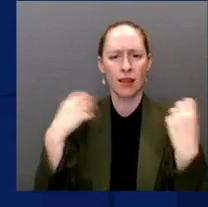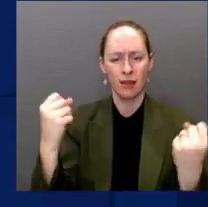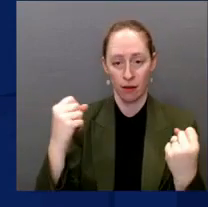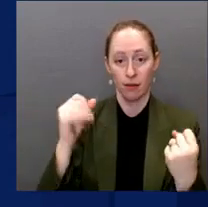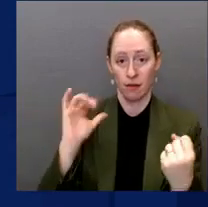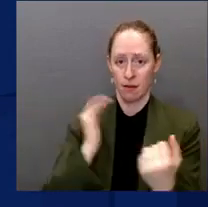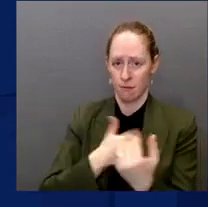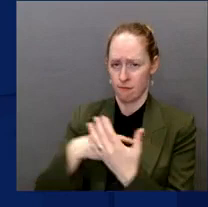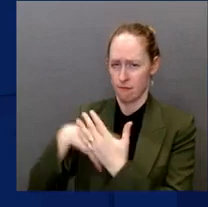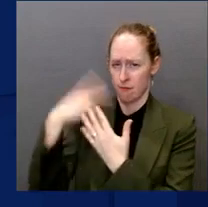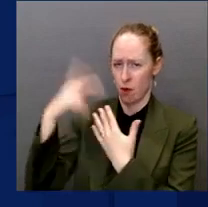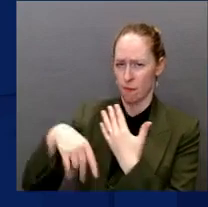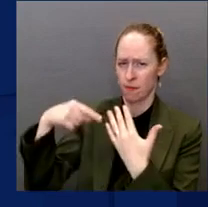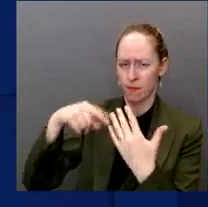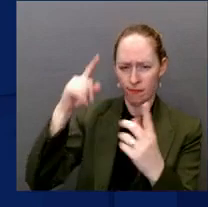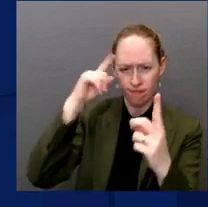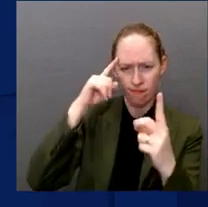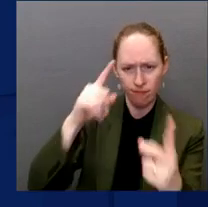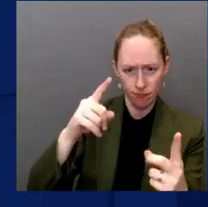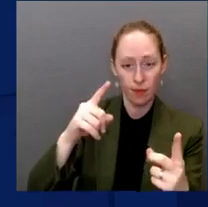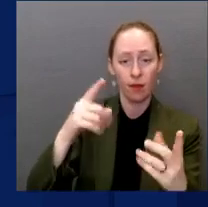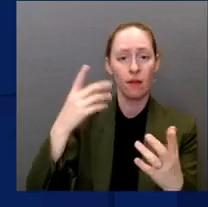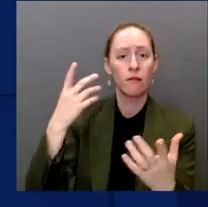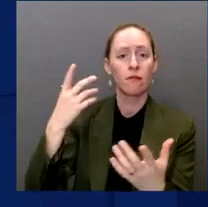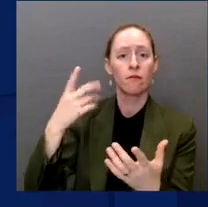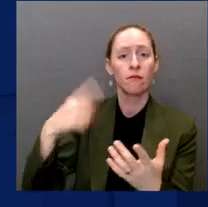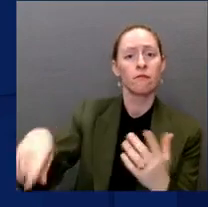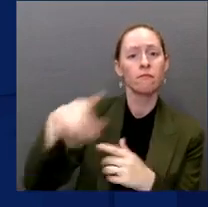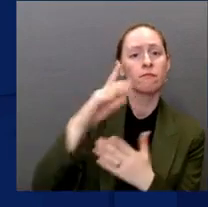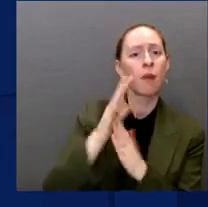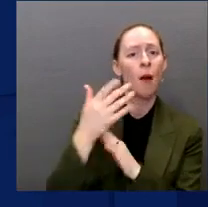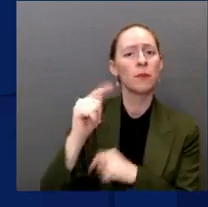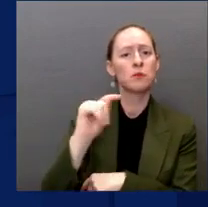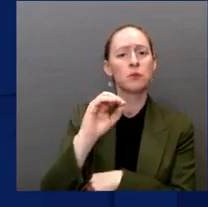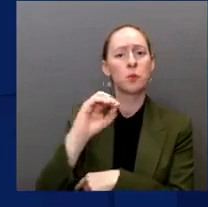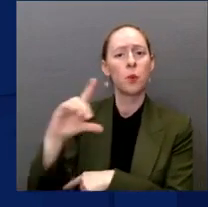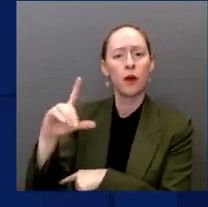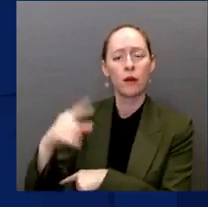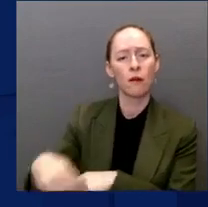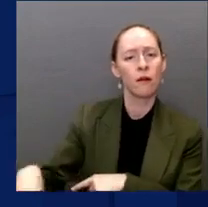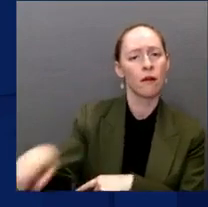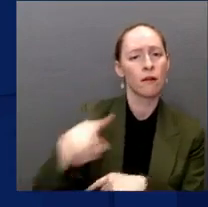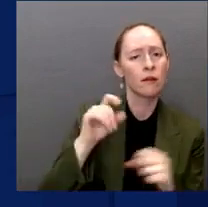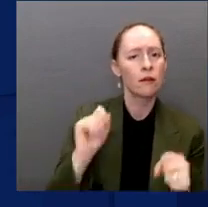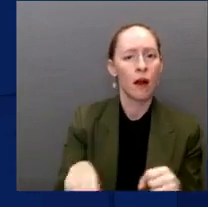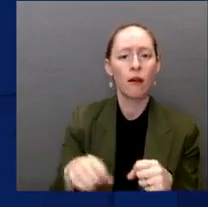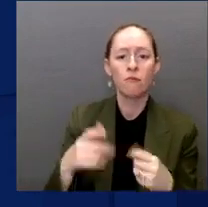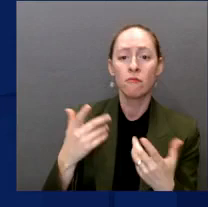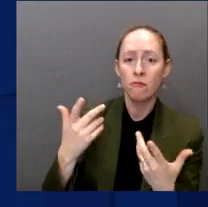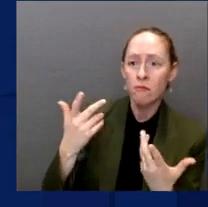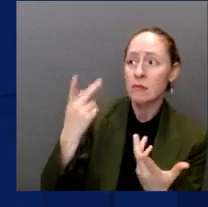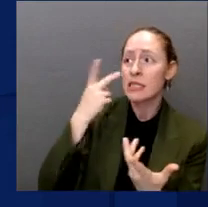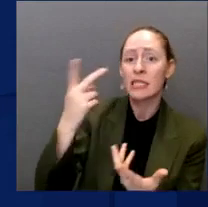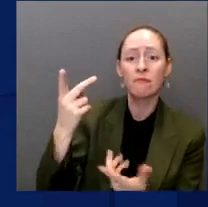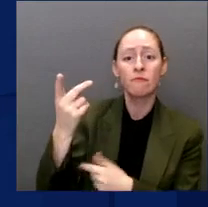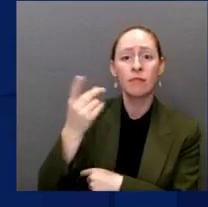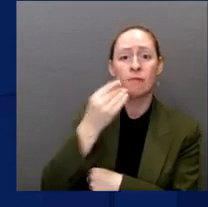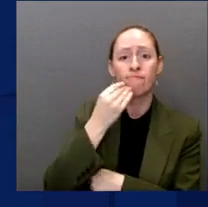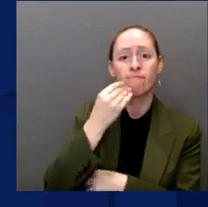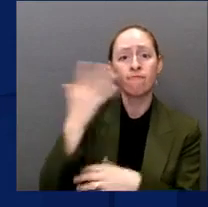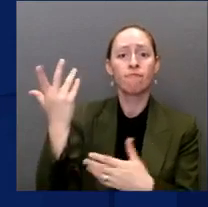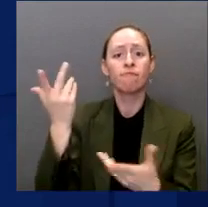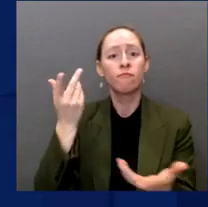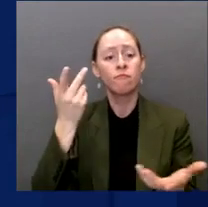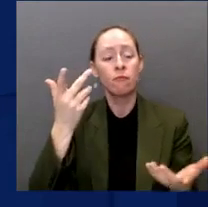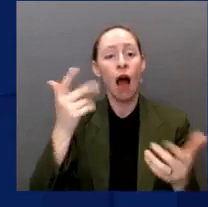the highest quality meals and to engage children around healthy choices. And we also increase access to local and regional foods, enabling more